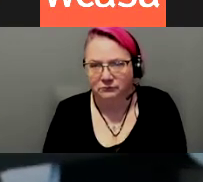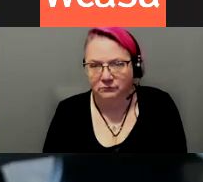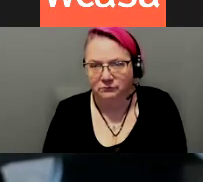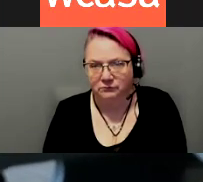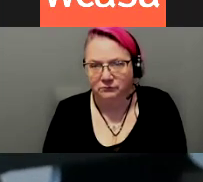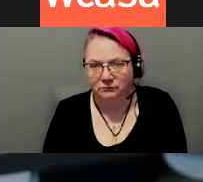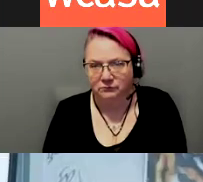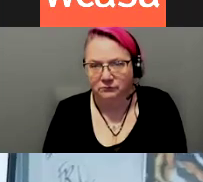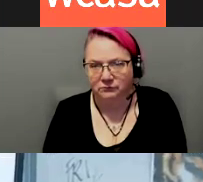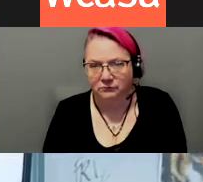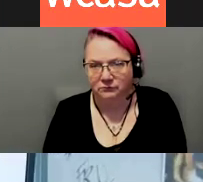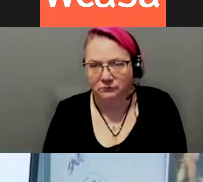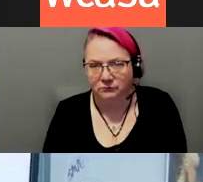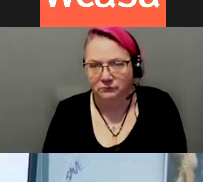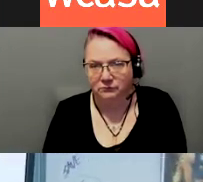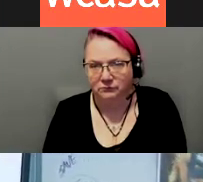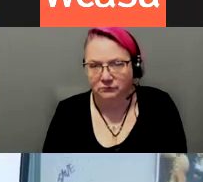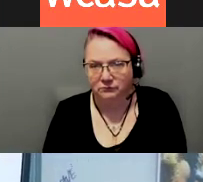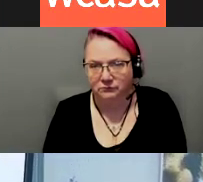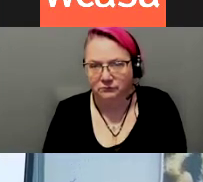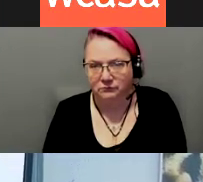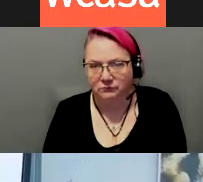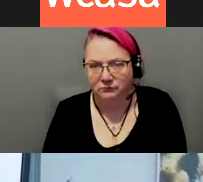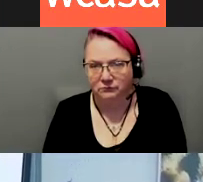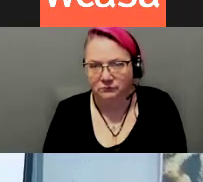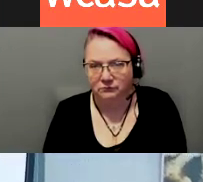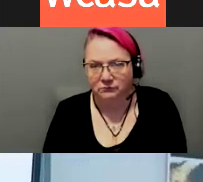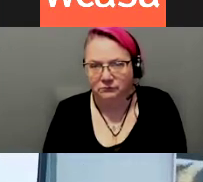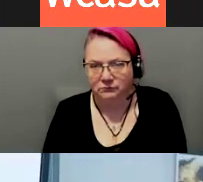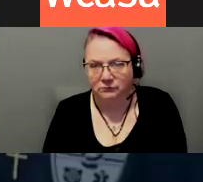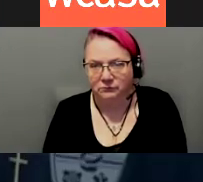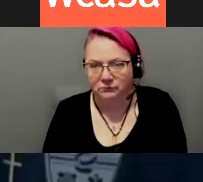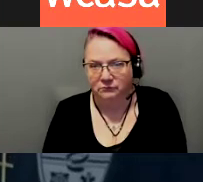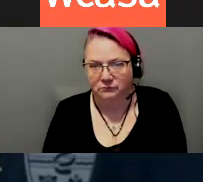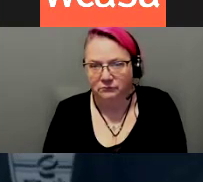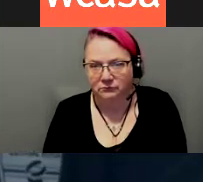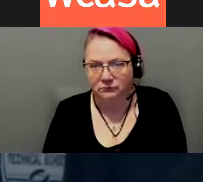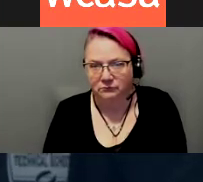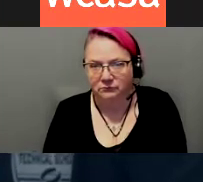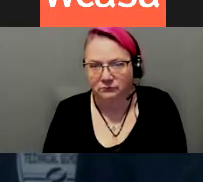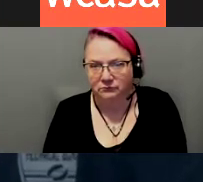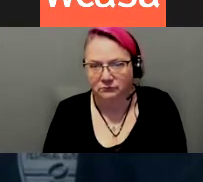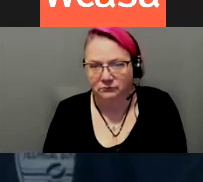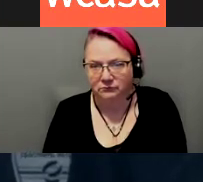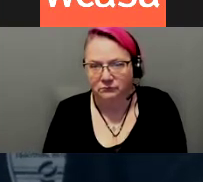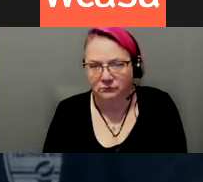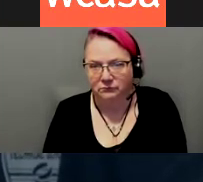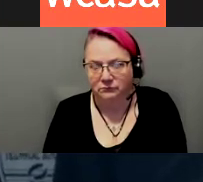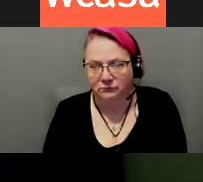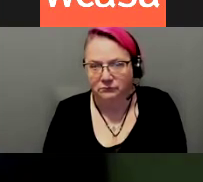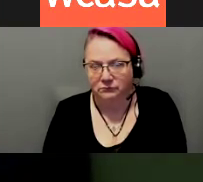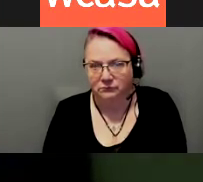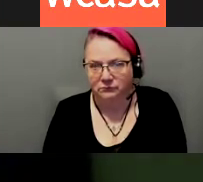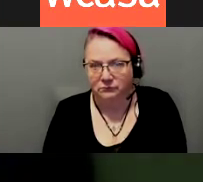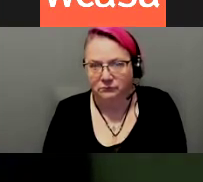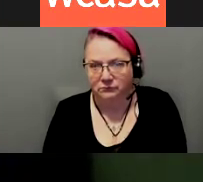questions, that's going to tell us, is our article reliable? Okay, so what I'd like you to do, I want you to take the article that you brought today, and I'd like you to